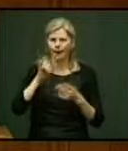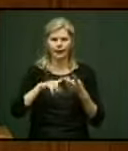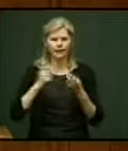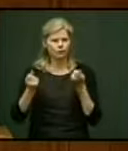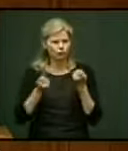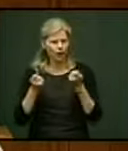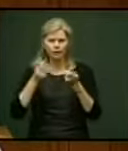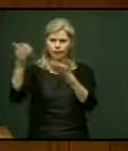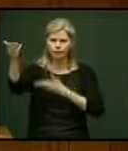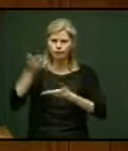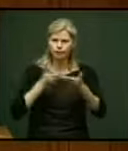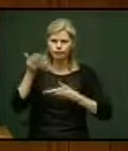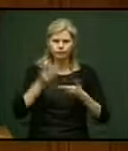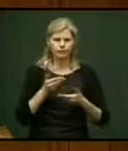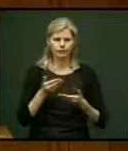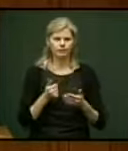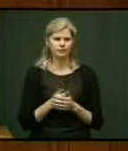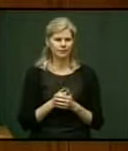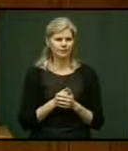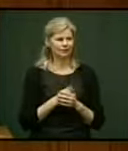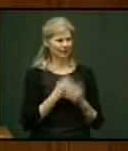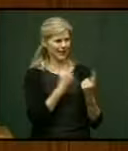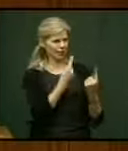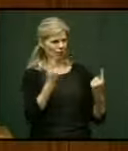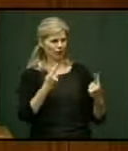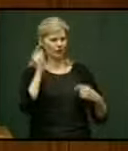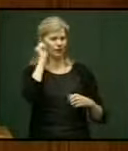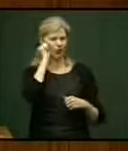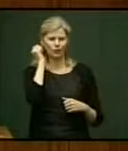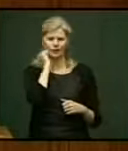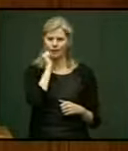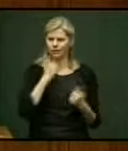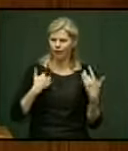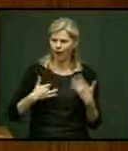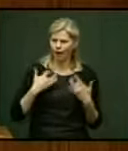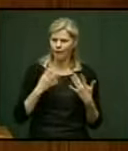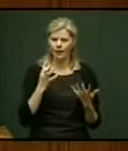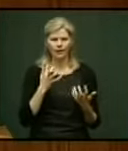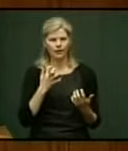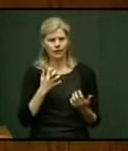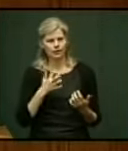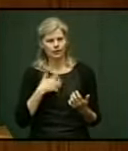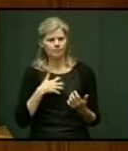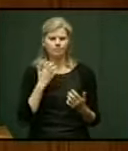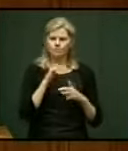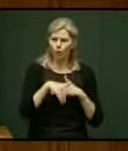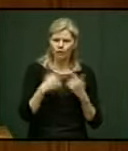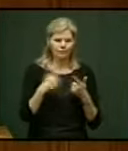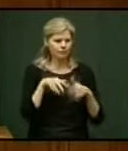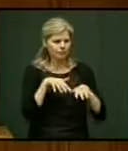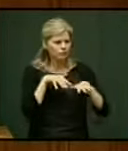all very personally familiar with the annoyances and the injustices that inevitably occur when we are running late and need to get